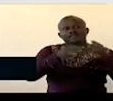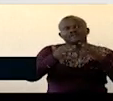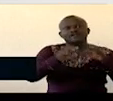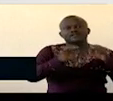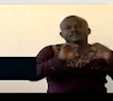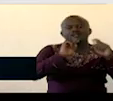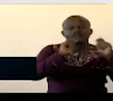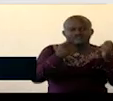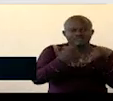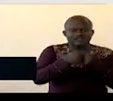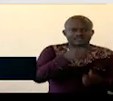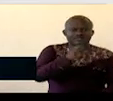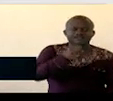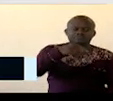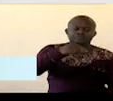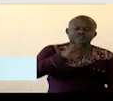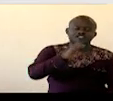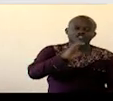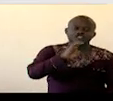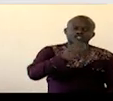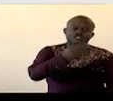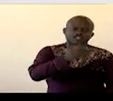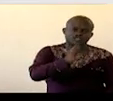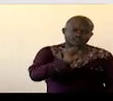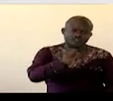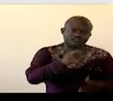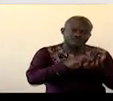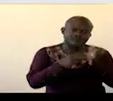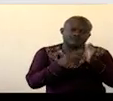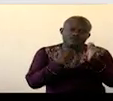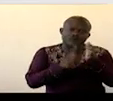term species, do you know what it means?